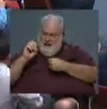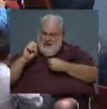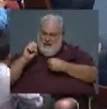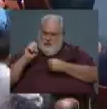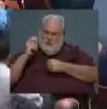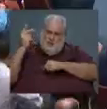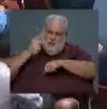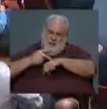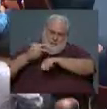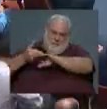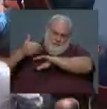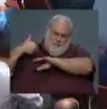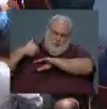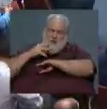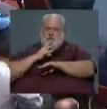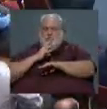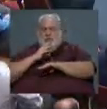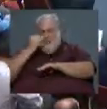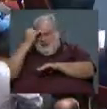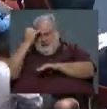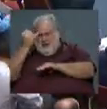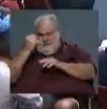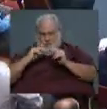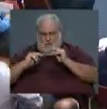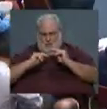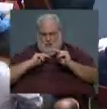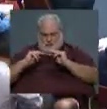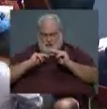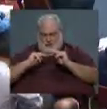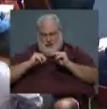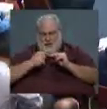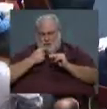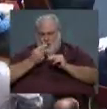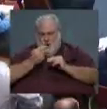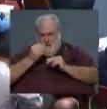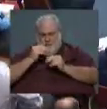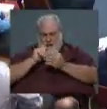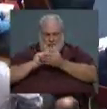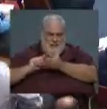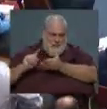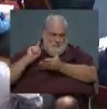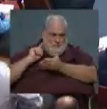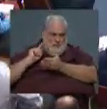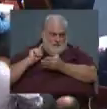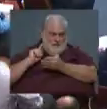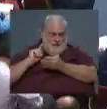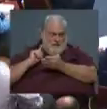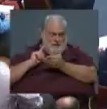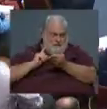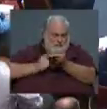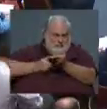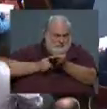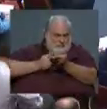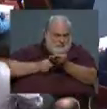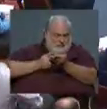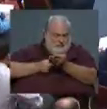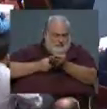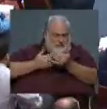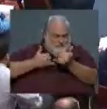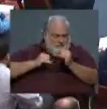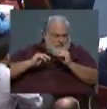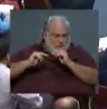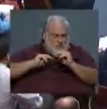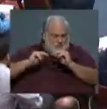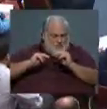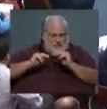here twice before to talk about the idea of negotiations, and I told him last week that if that's all we're going to talk about, and these are still in